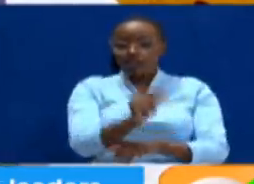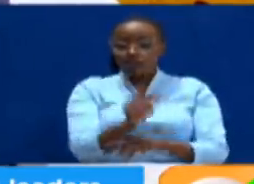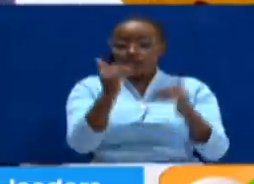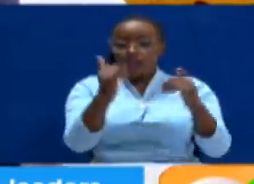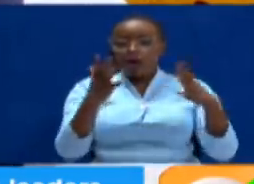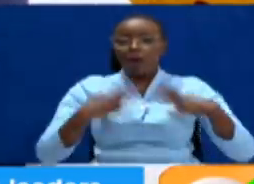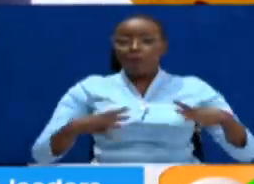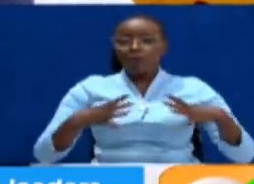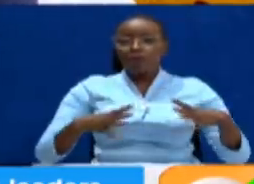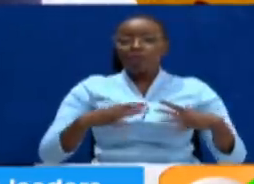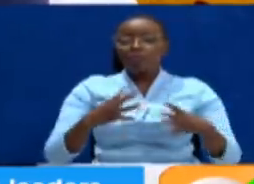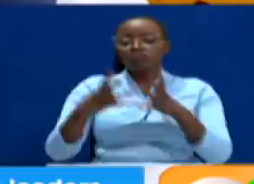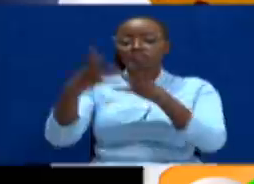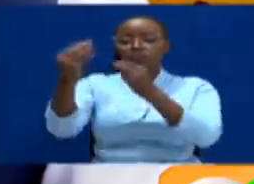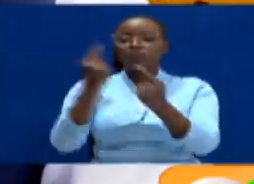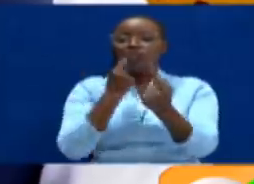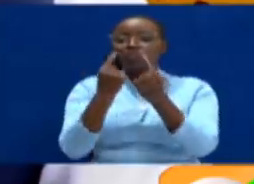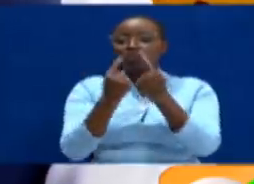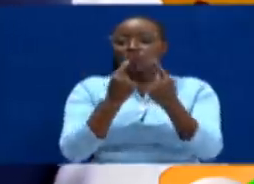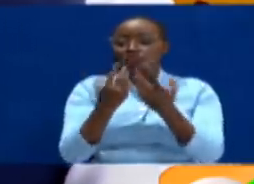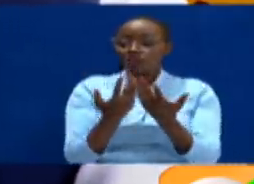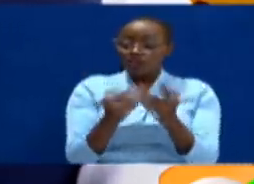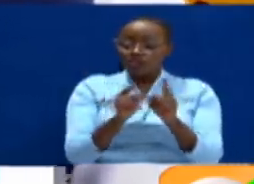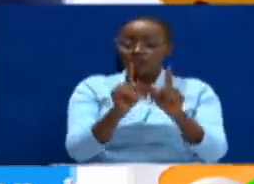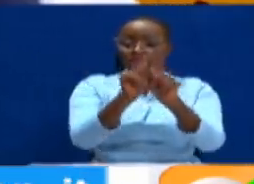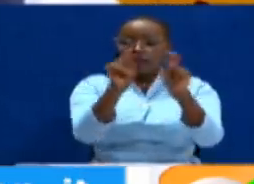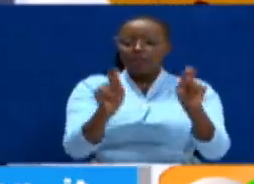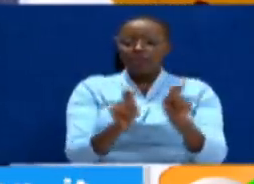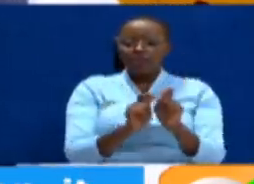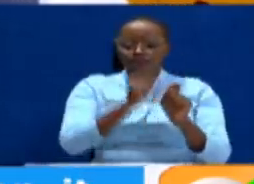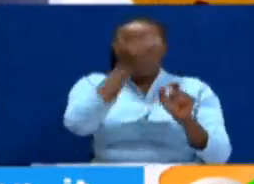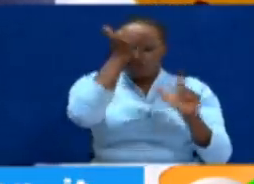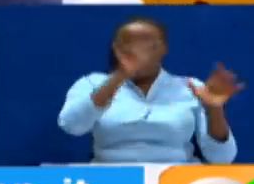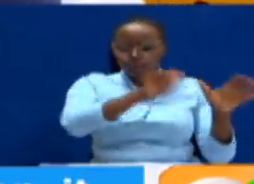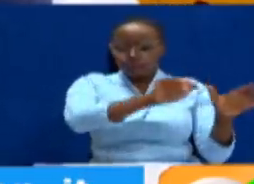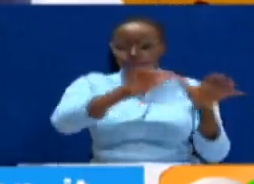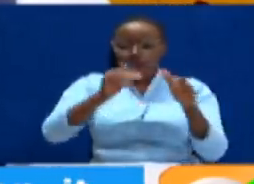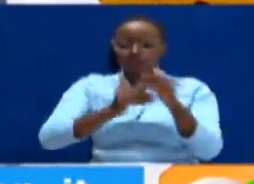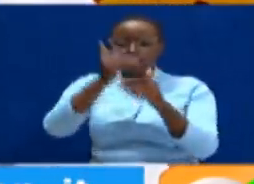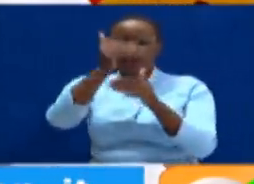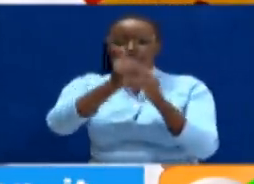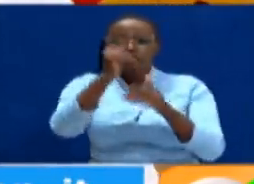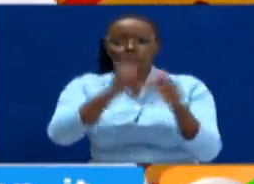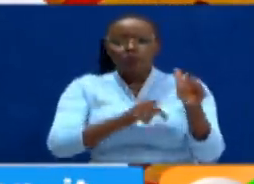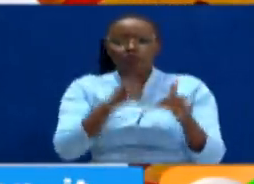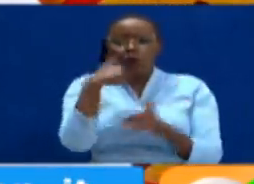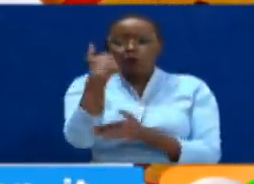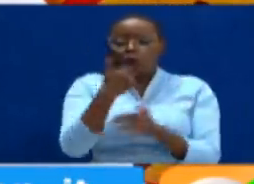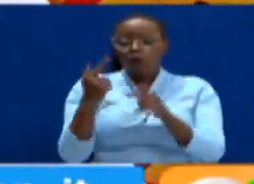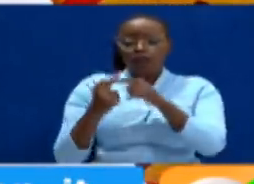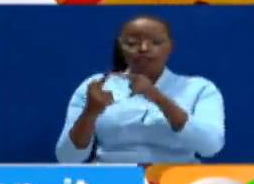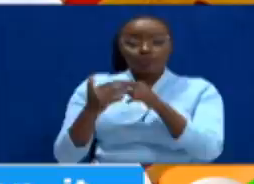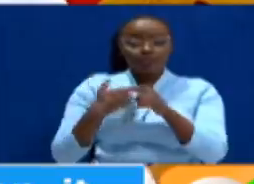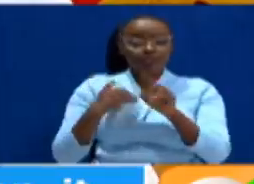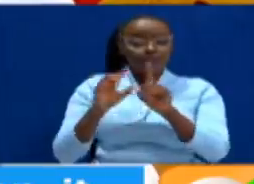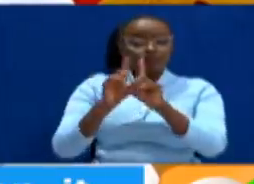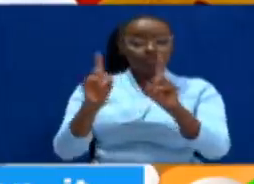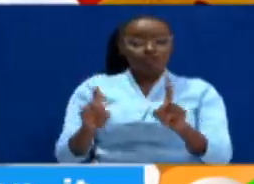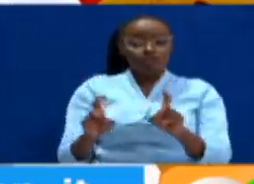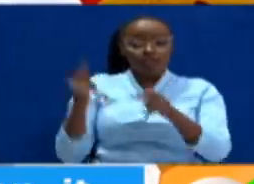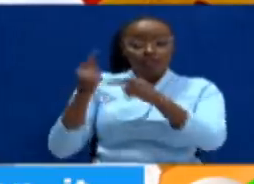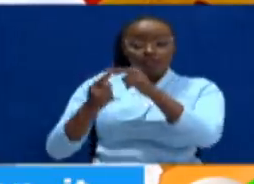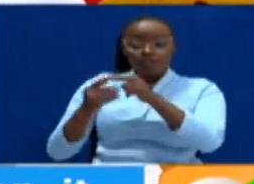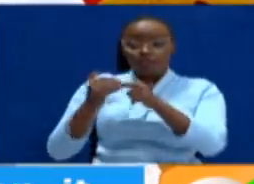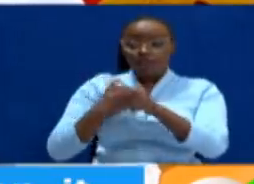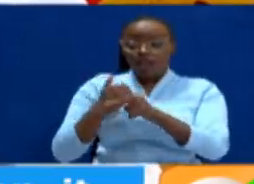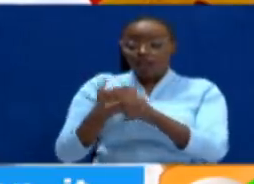now people went to discuss, ethnicity, first of all, went off the table. So the next thing became, who is experienced? Mm-hmm. Who has the